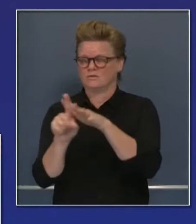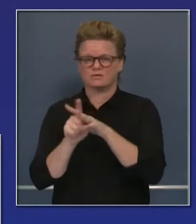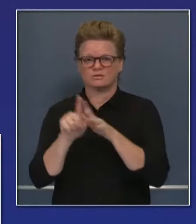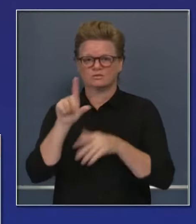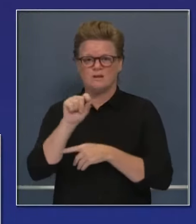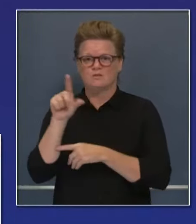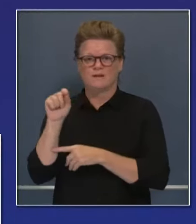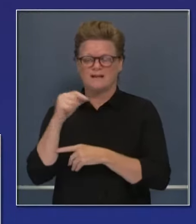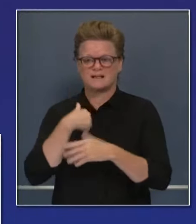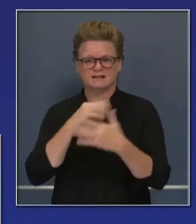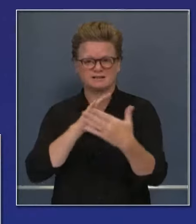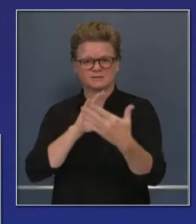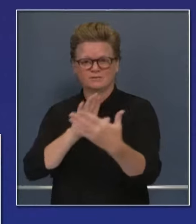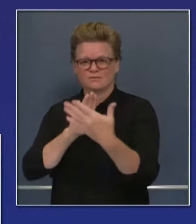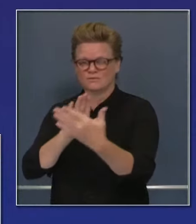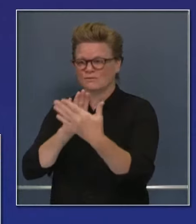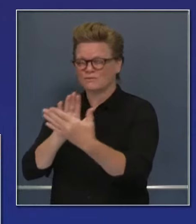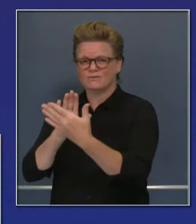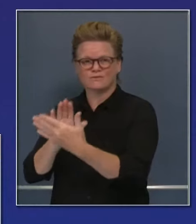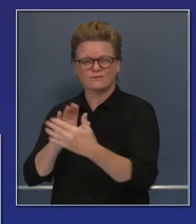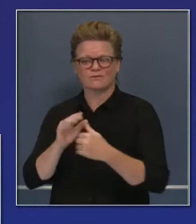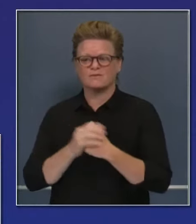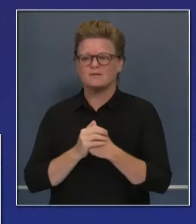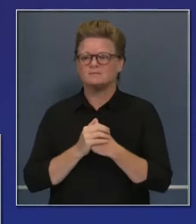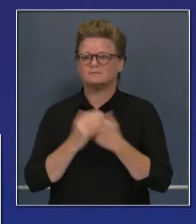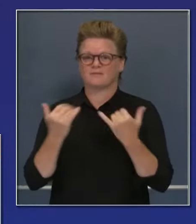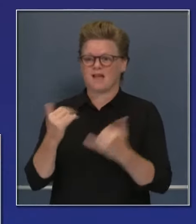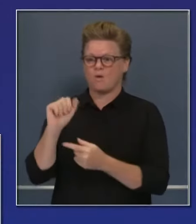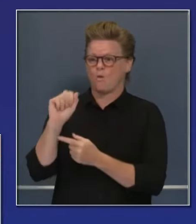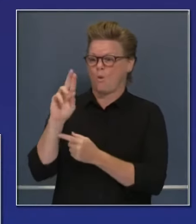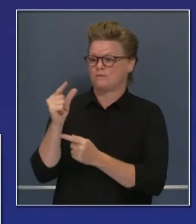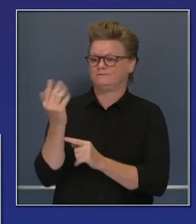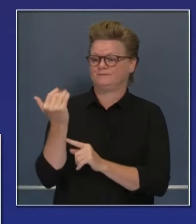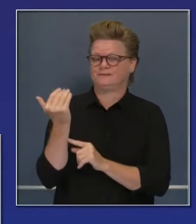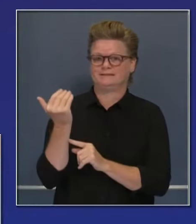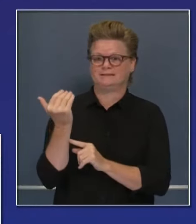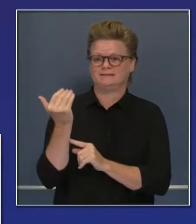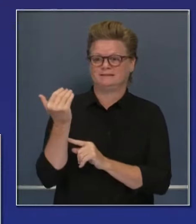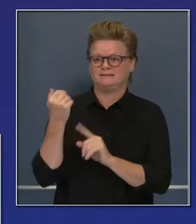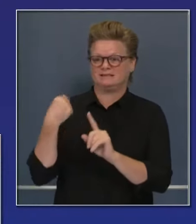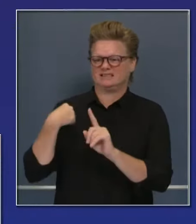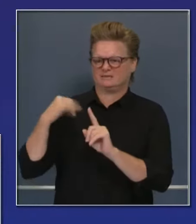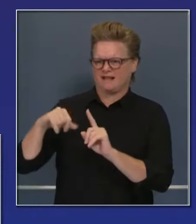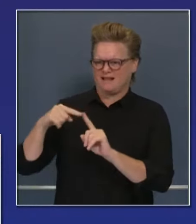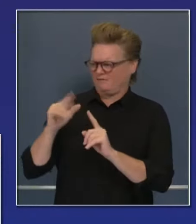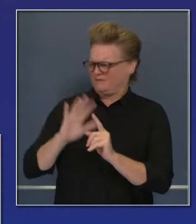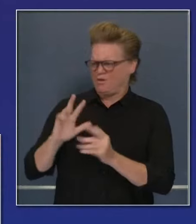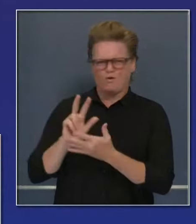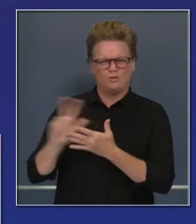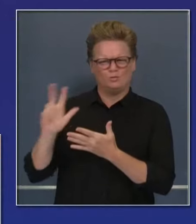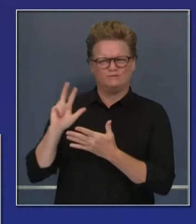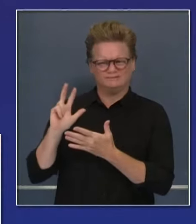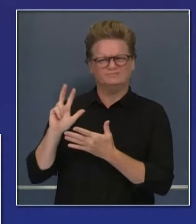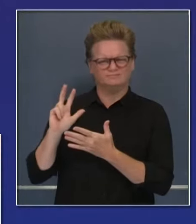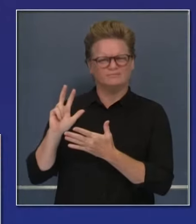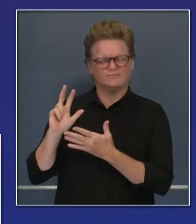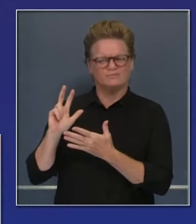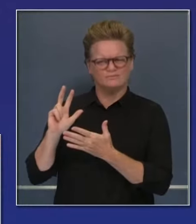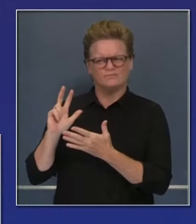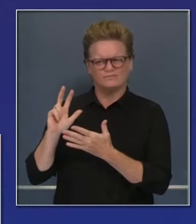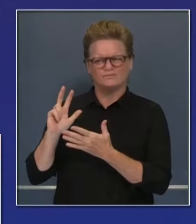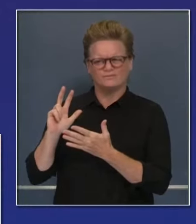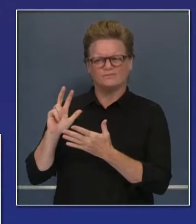Since just, August 15th, just a few weeks back, we have had over